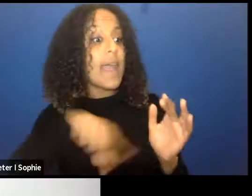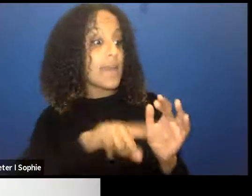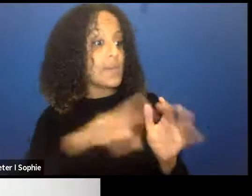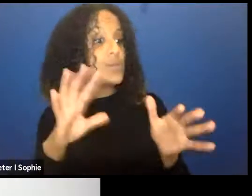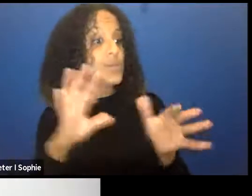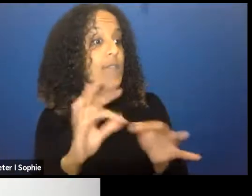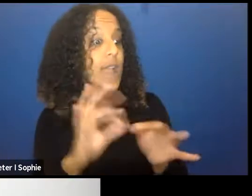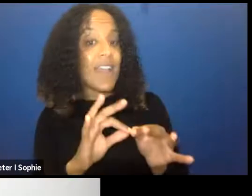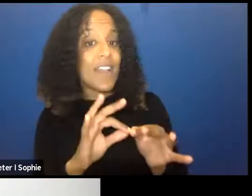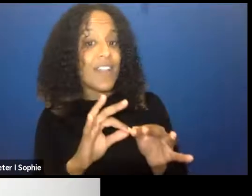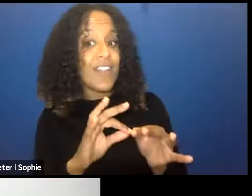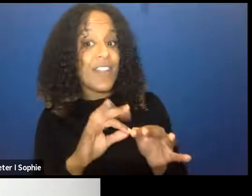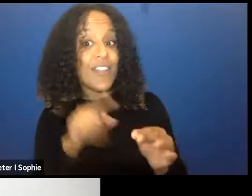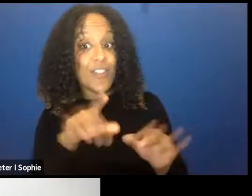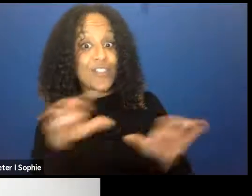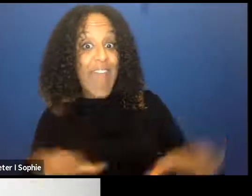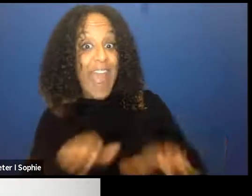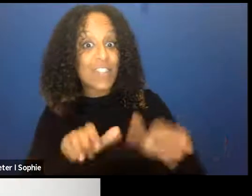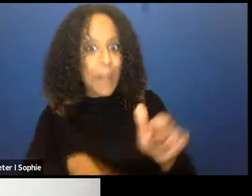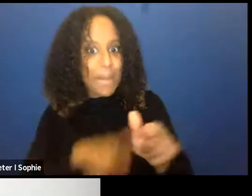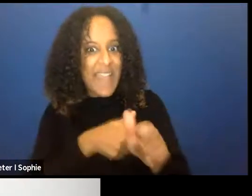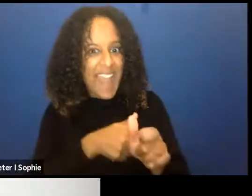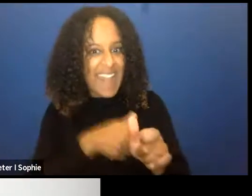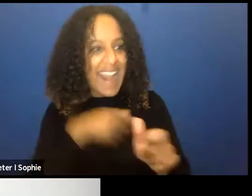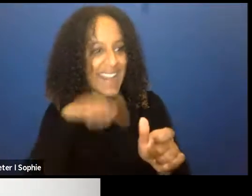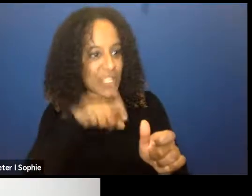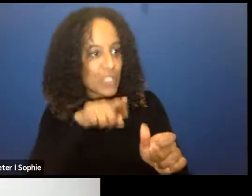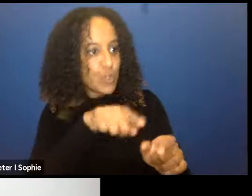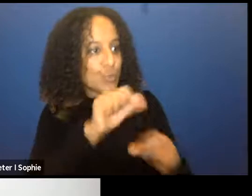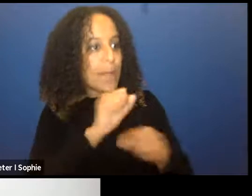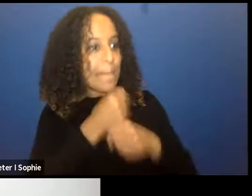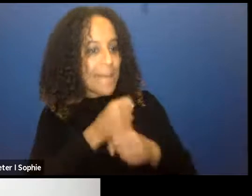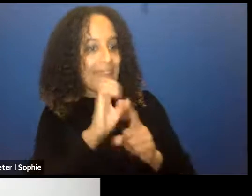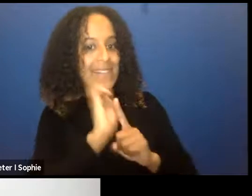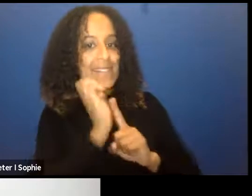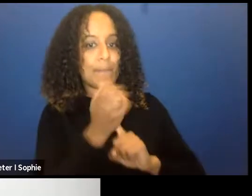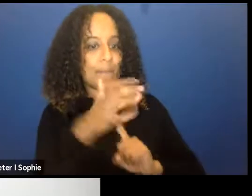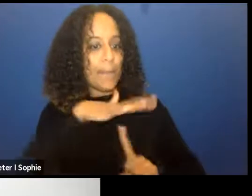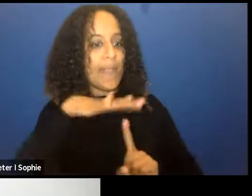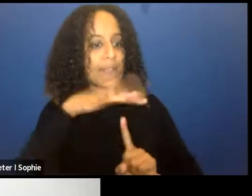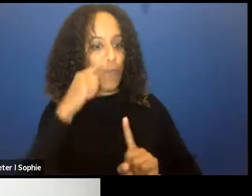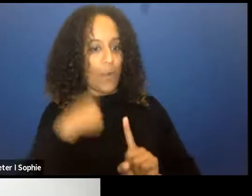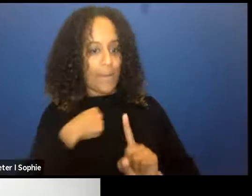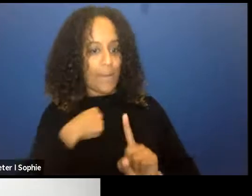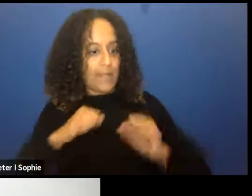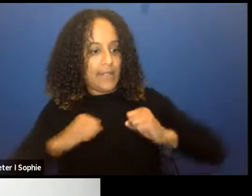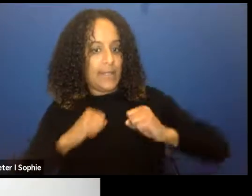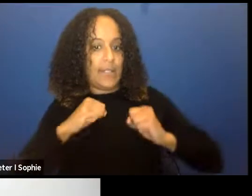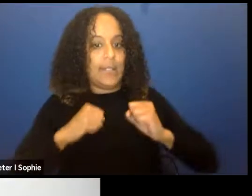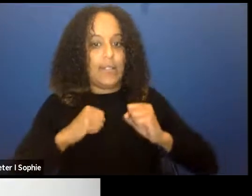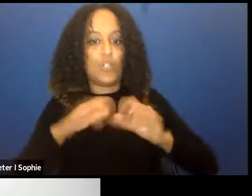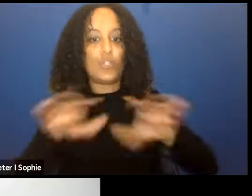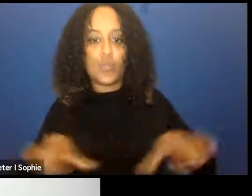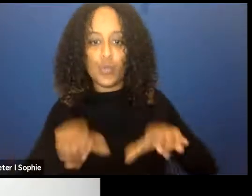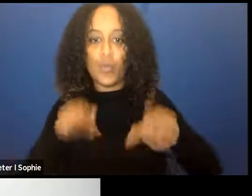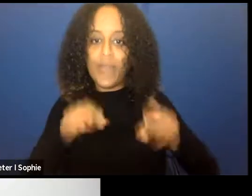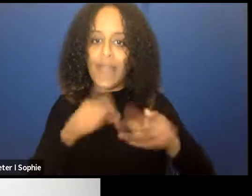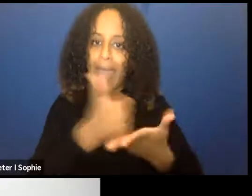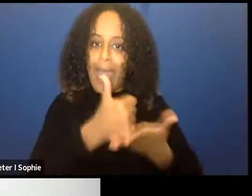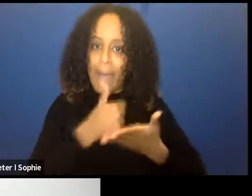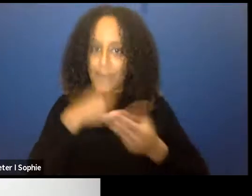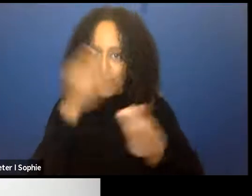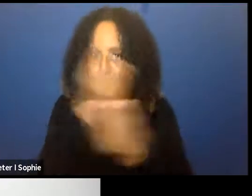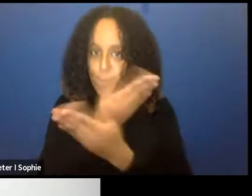actually, there's an action behind this. I need you to make space for me to be able to do this. I need you to help me inform other people of